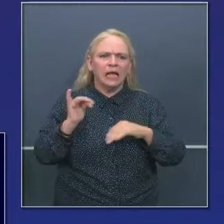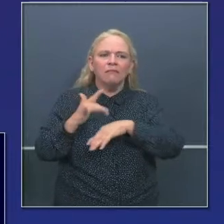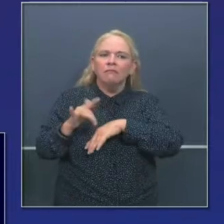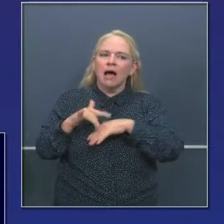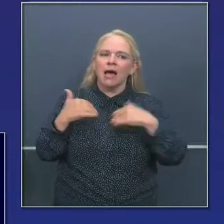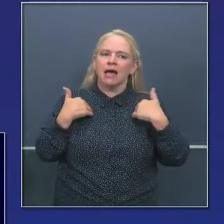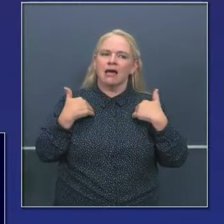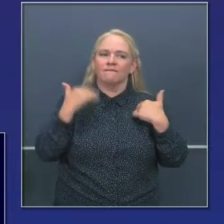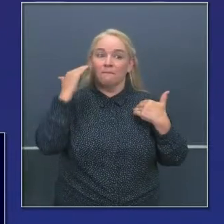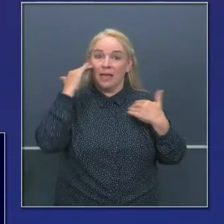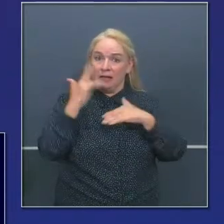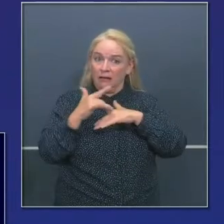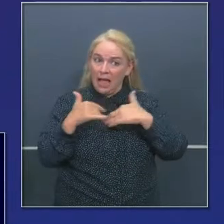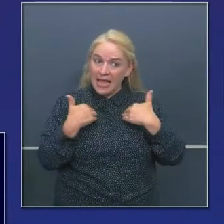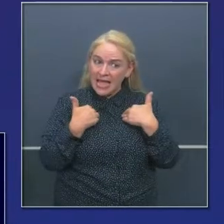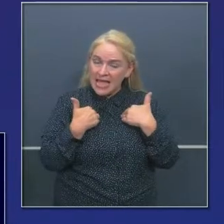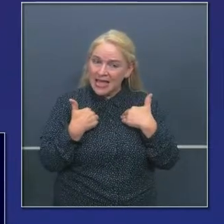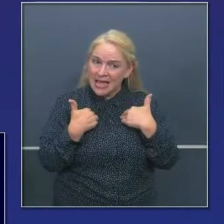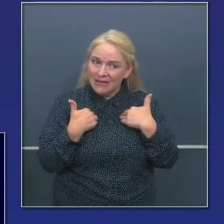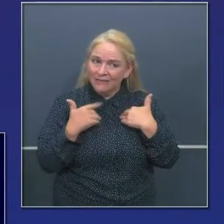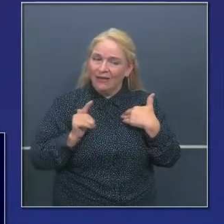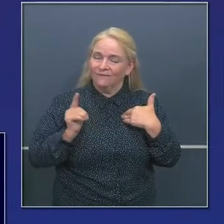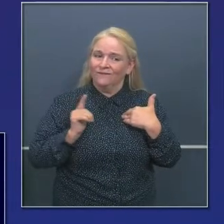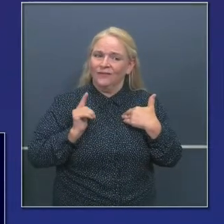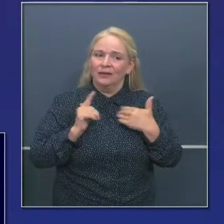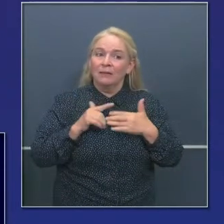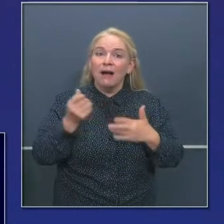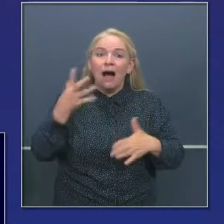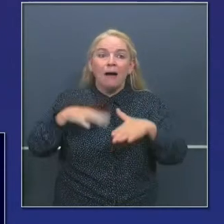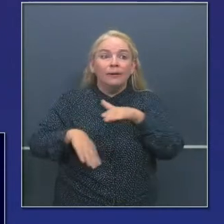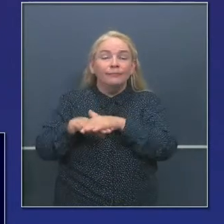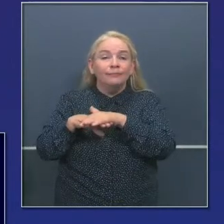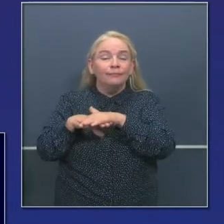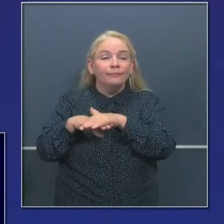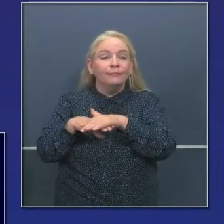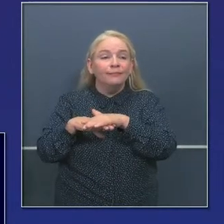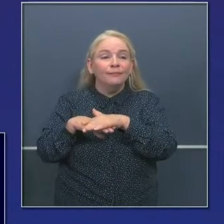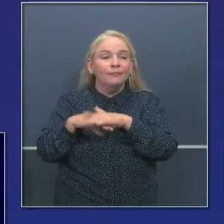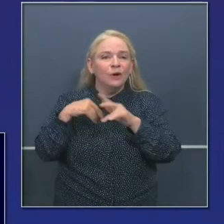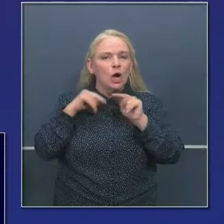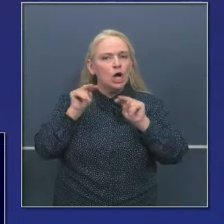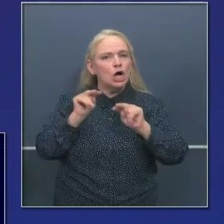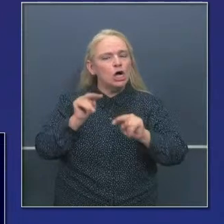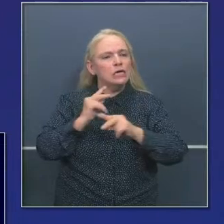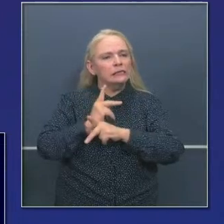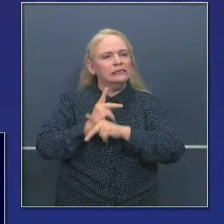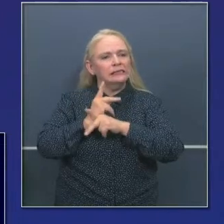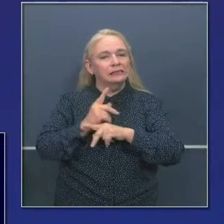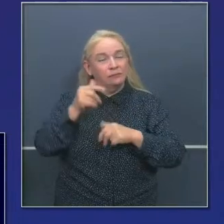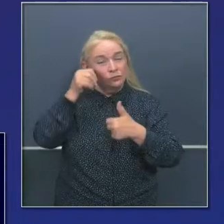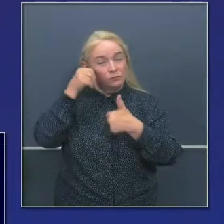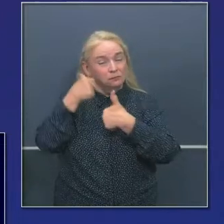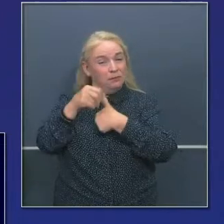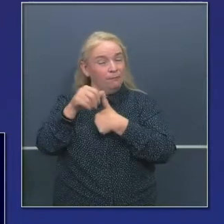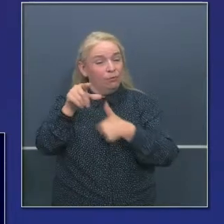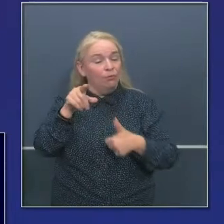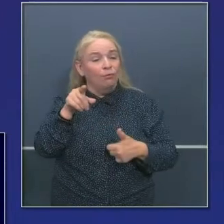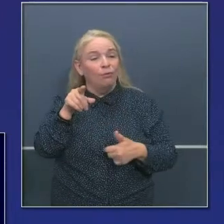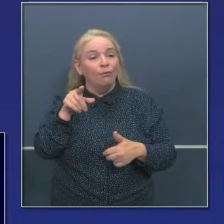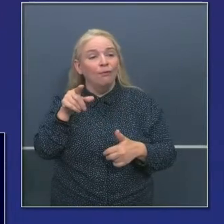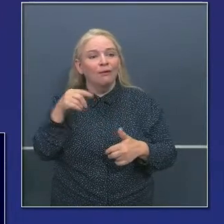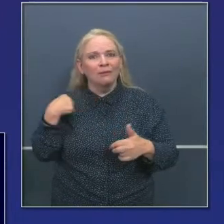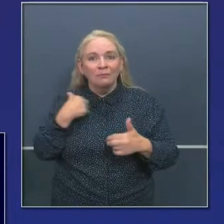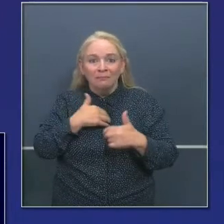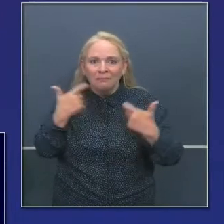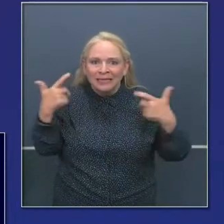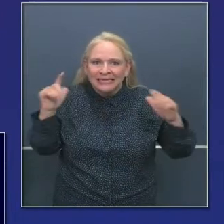ICU system. Again, this is capacity in the aggregate. And I'll remind everybody, none of us live in the aggregate. We live in communities large and